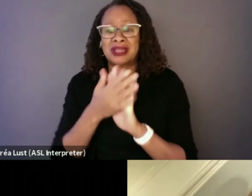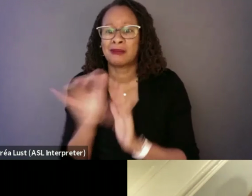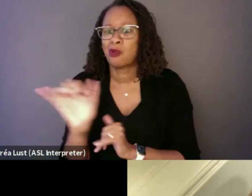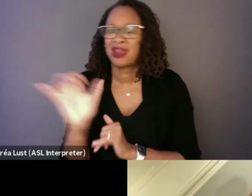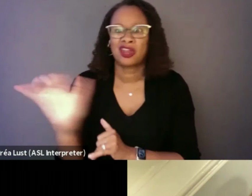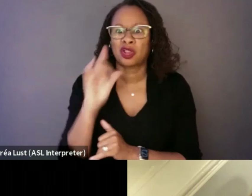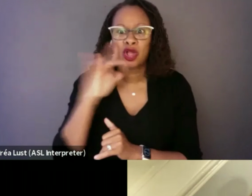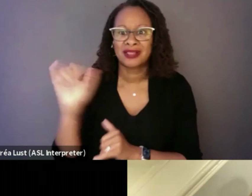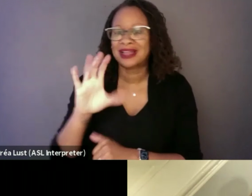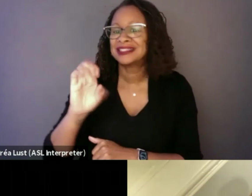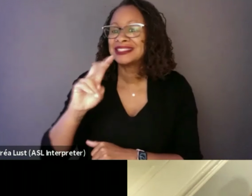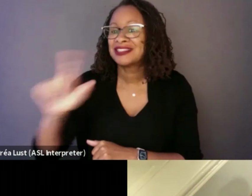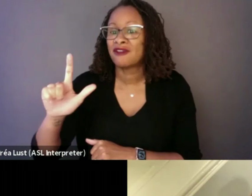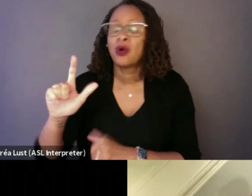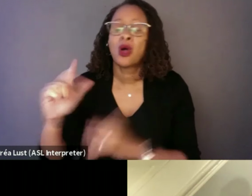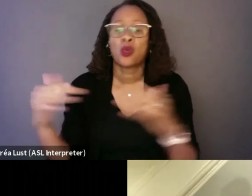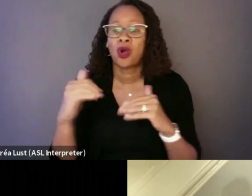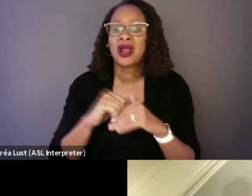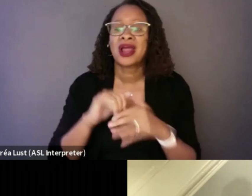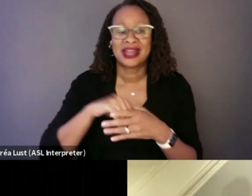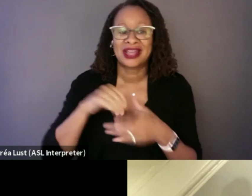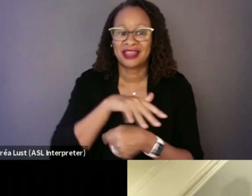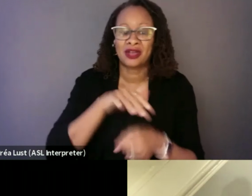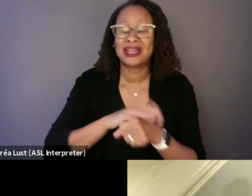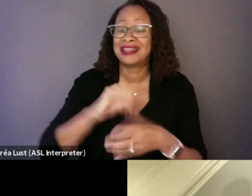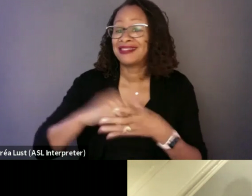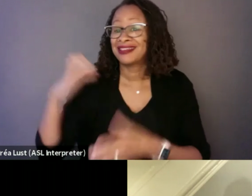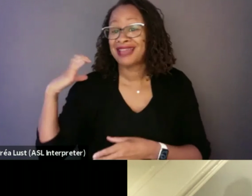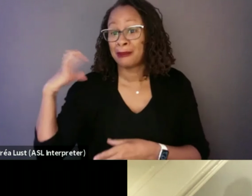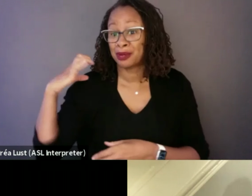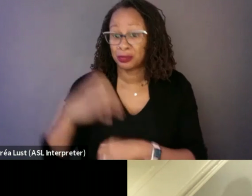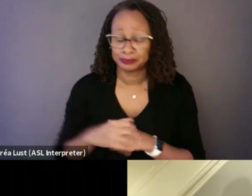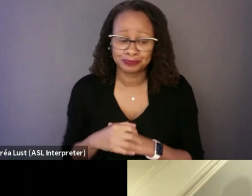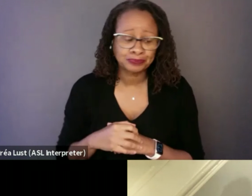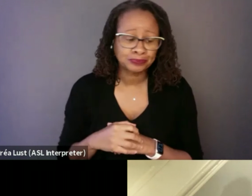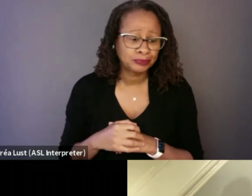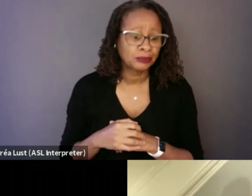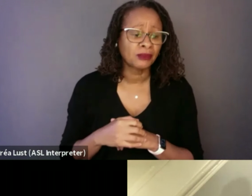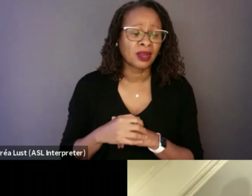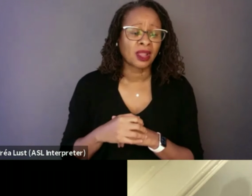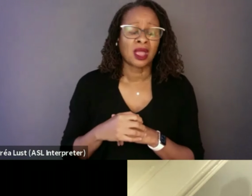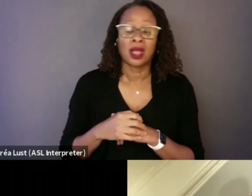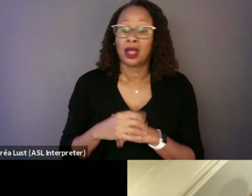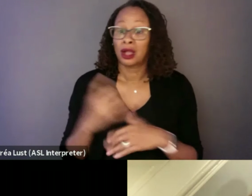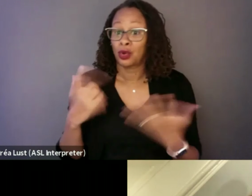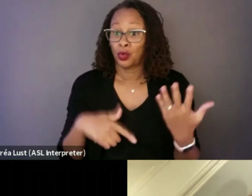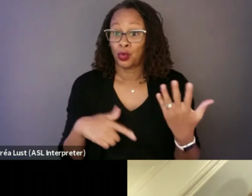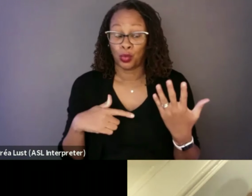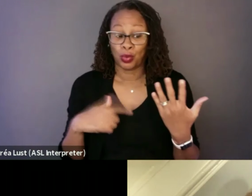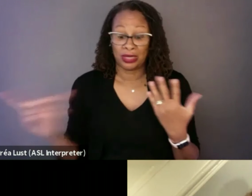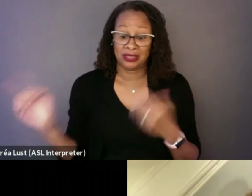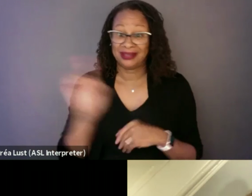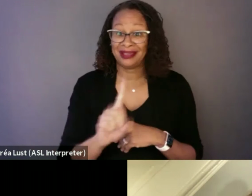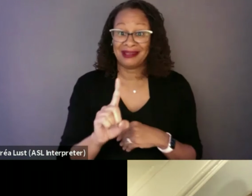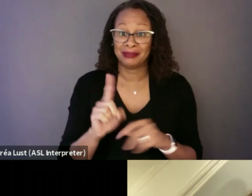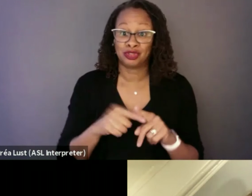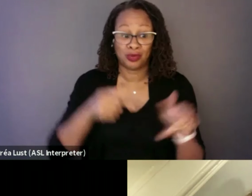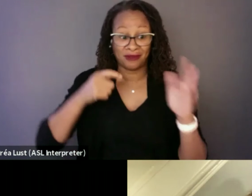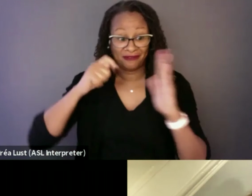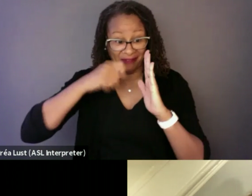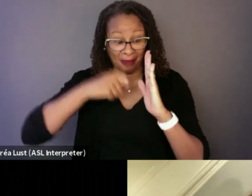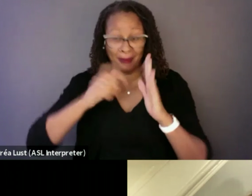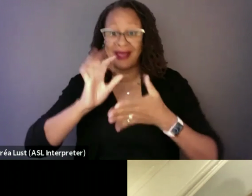taking place in Harare, in the capital. And well, we came to film an election. We came to,